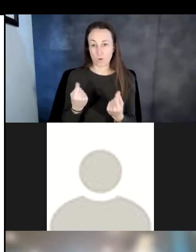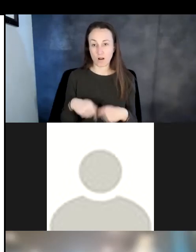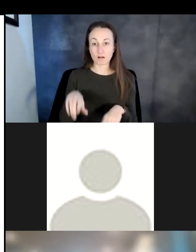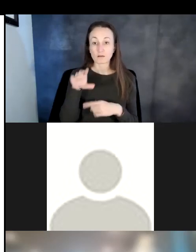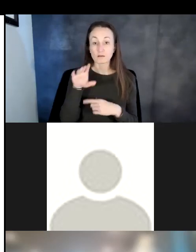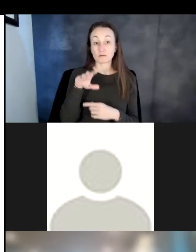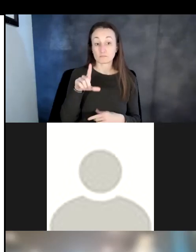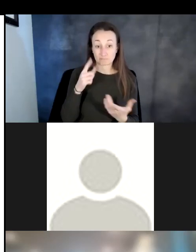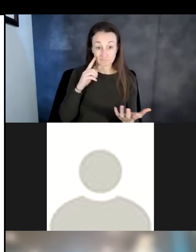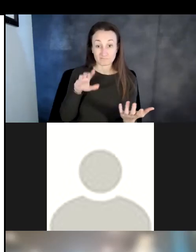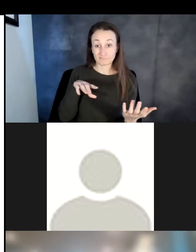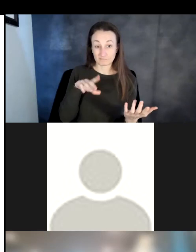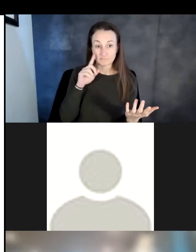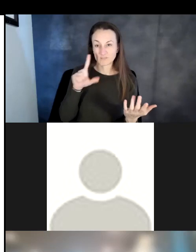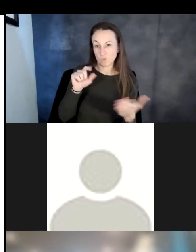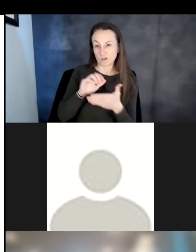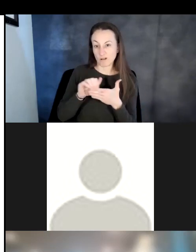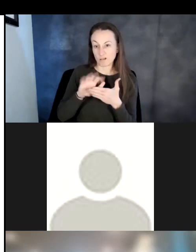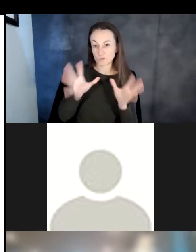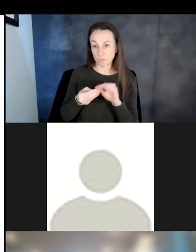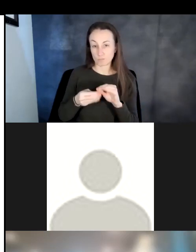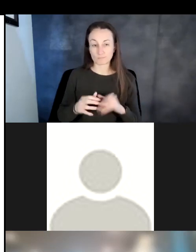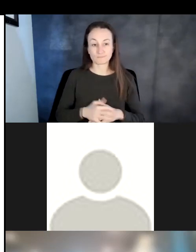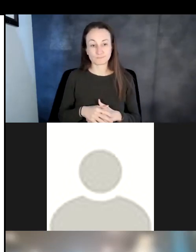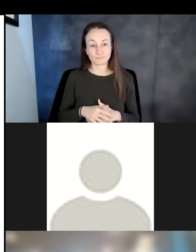around here. We're looking at around $20 total.